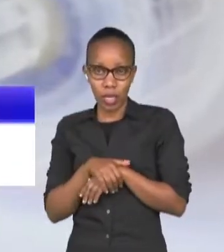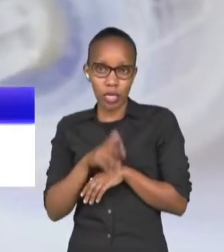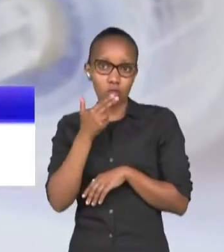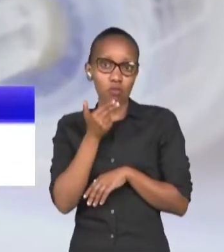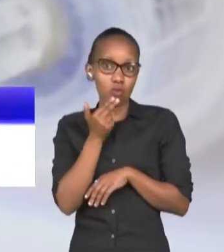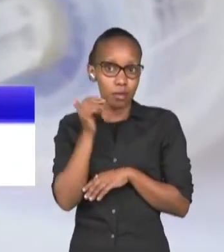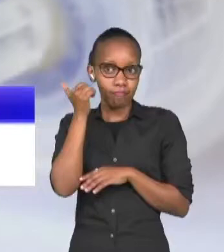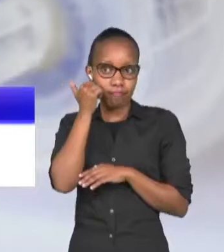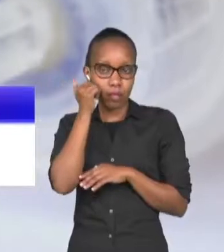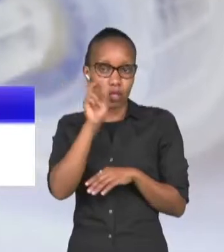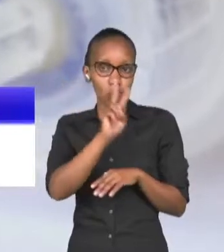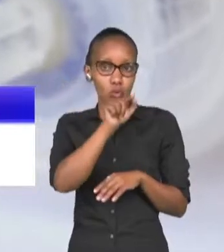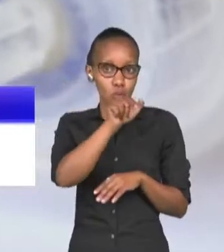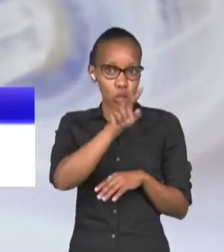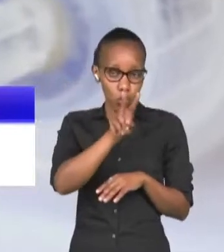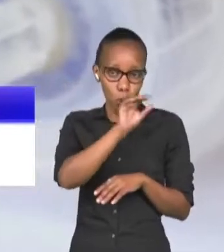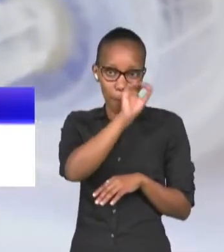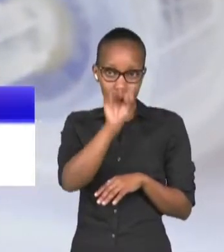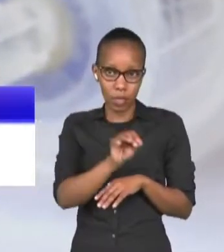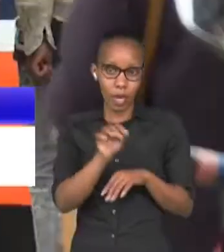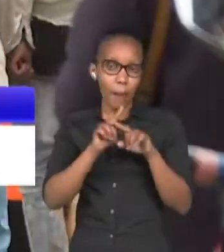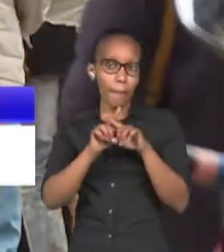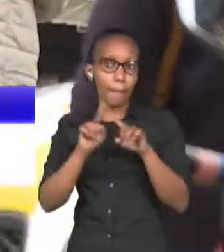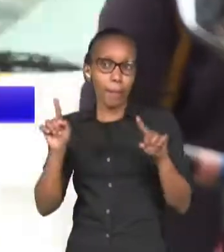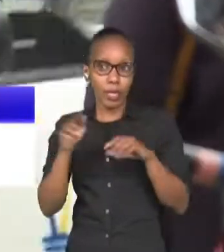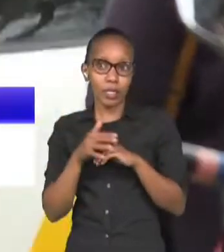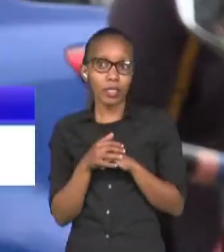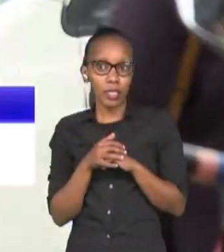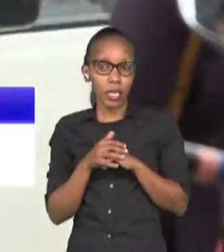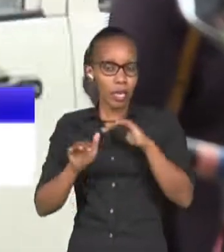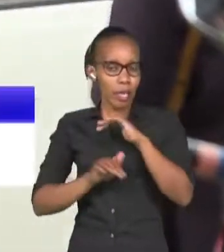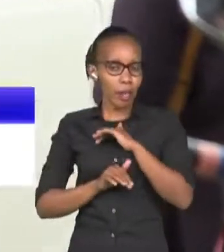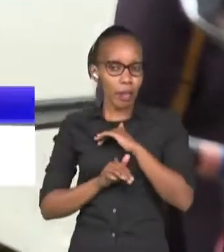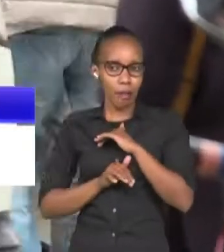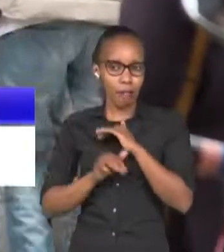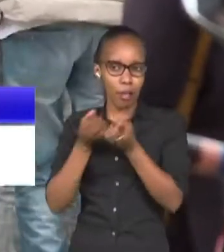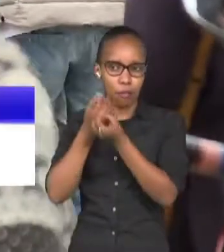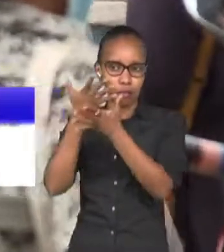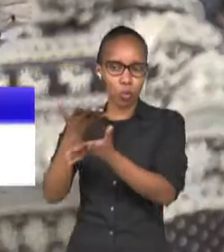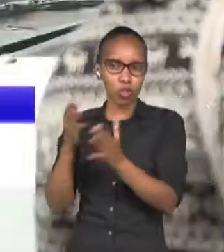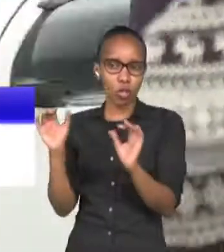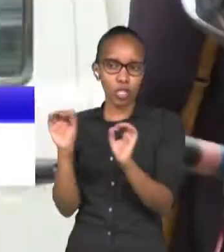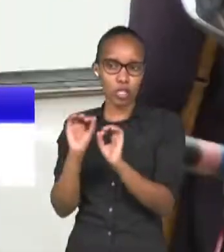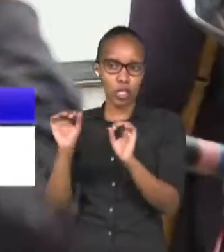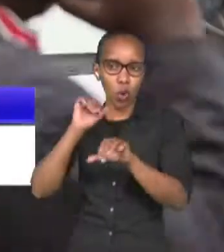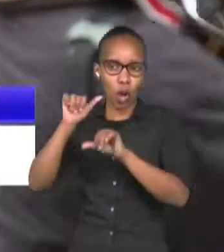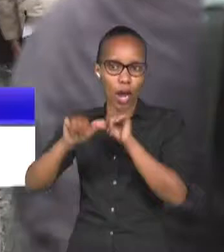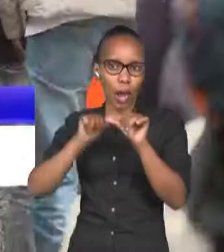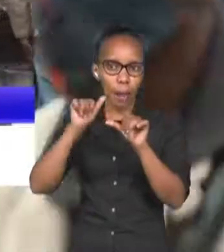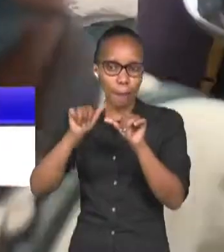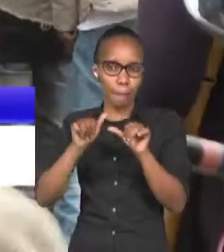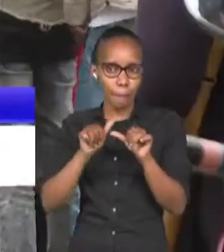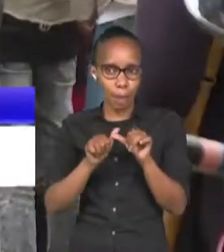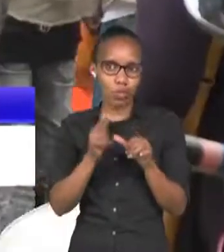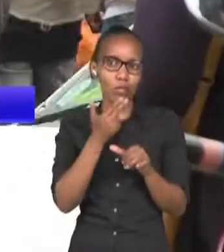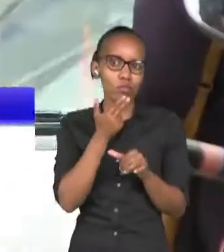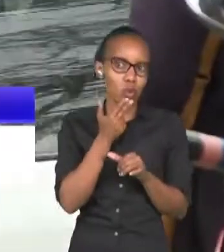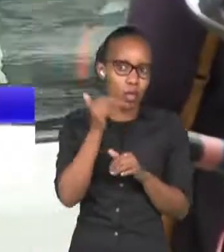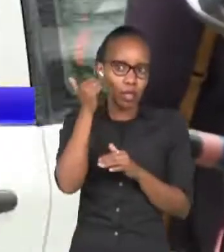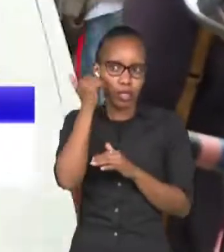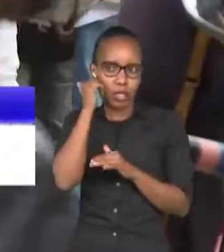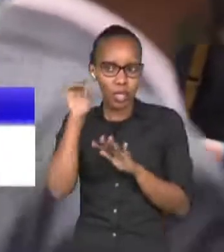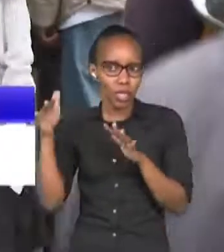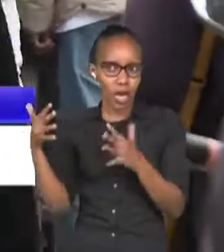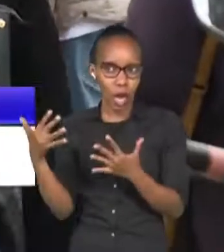be at 2.2%. However, there is still not enough data that shows exactly how extensive diabetes is.